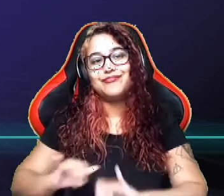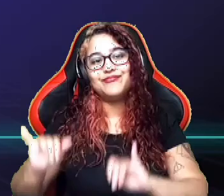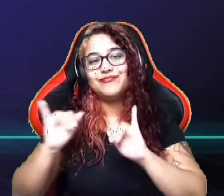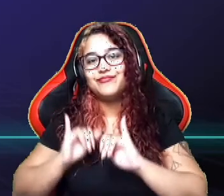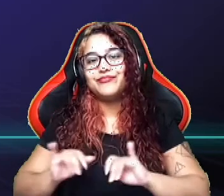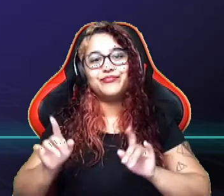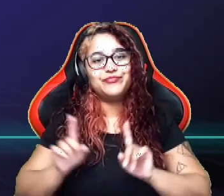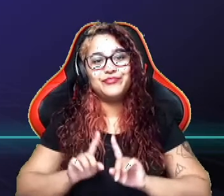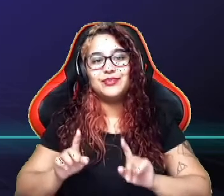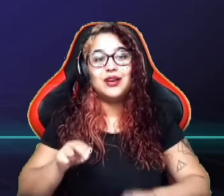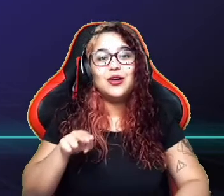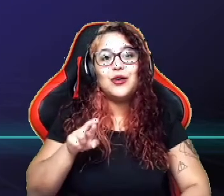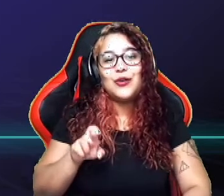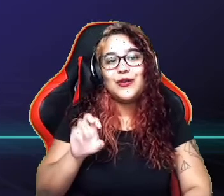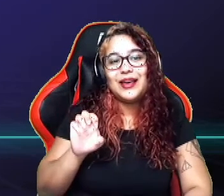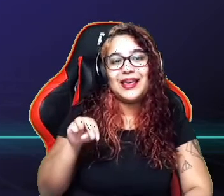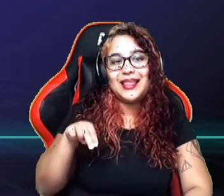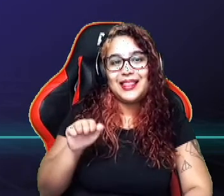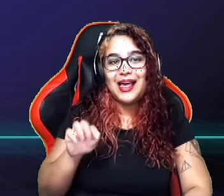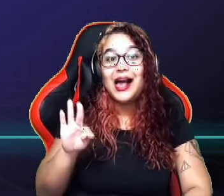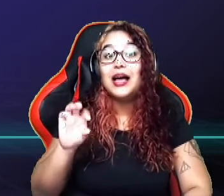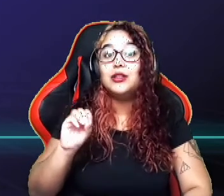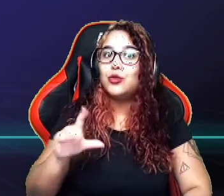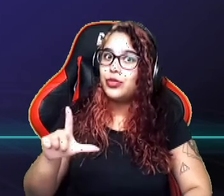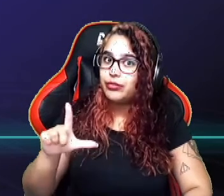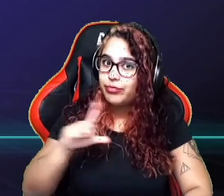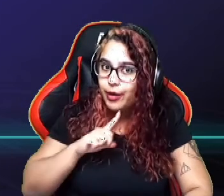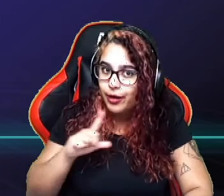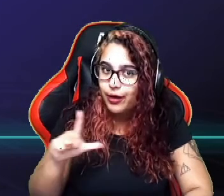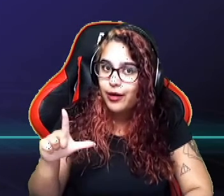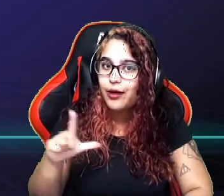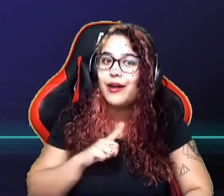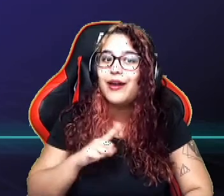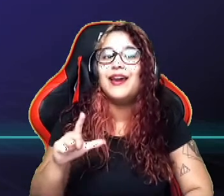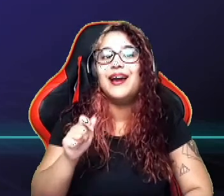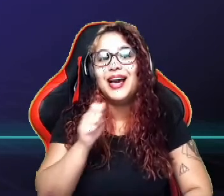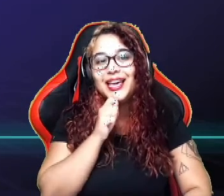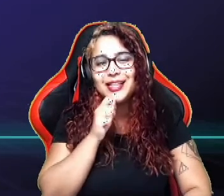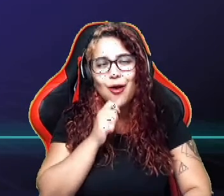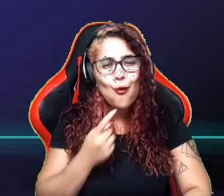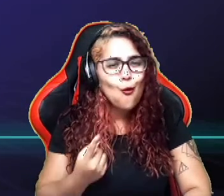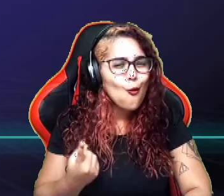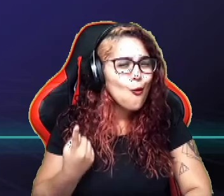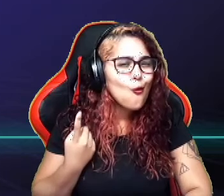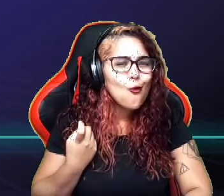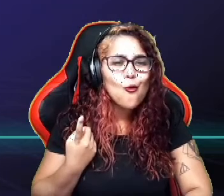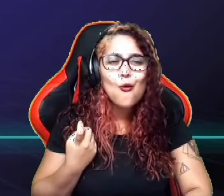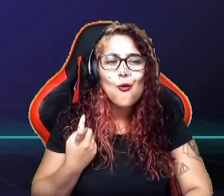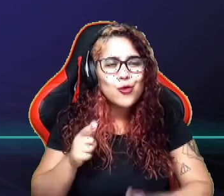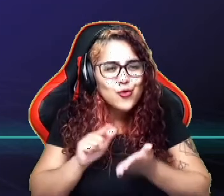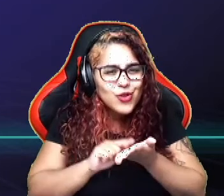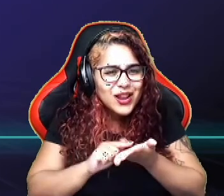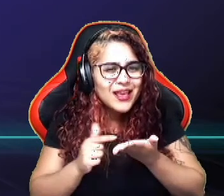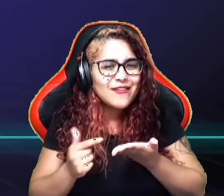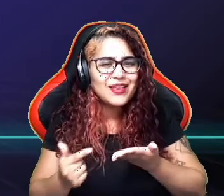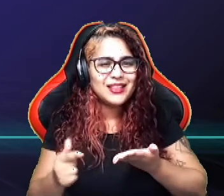so Renato has still this single booklet. We